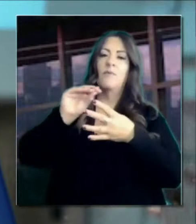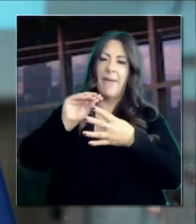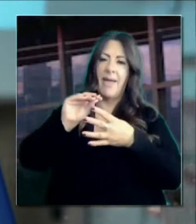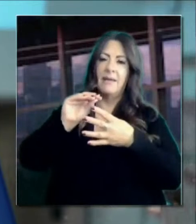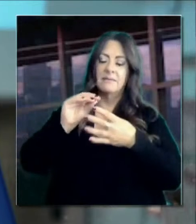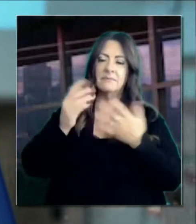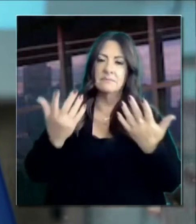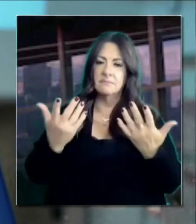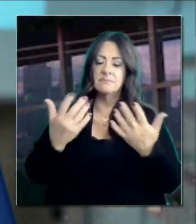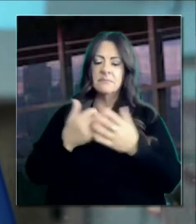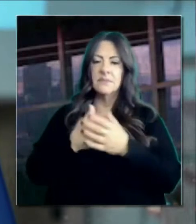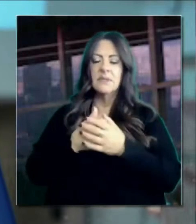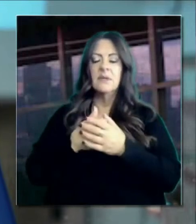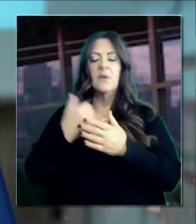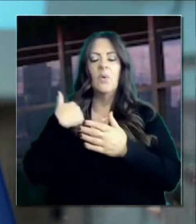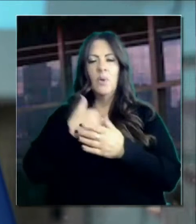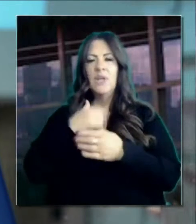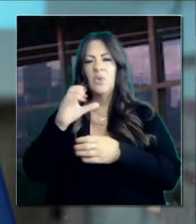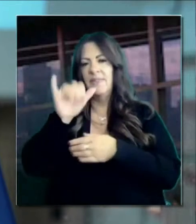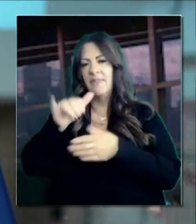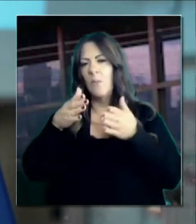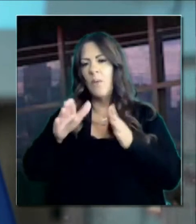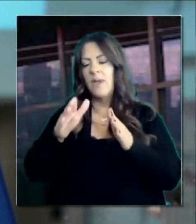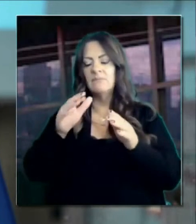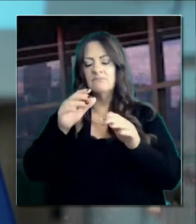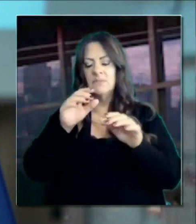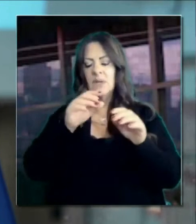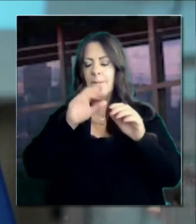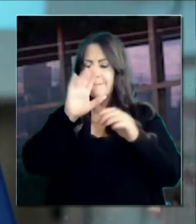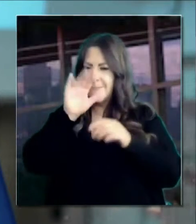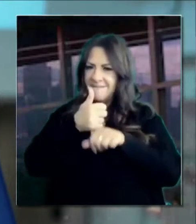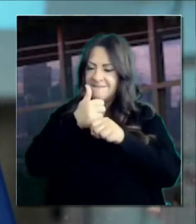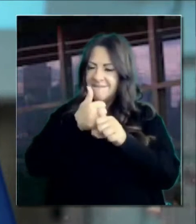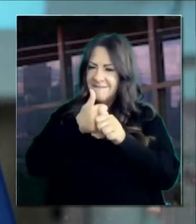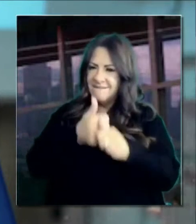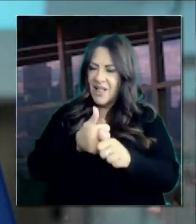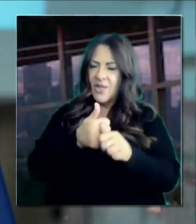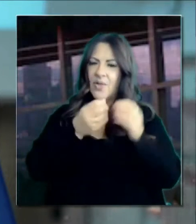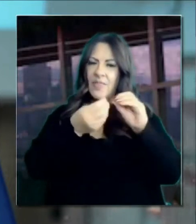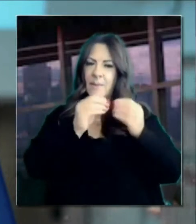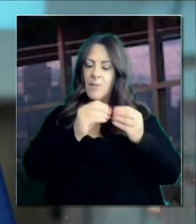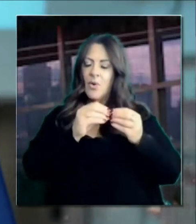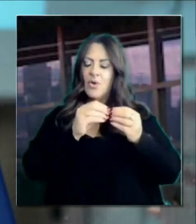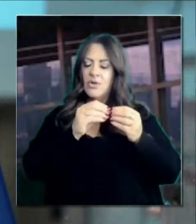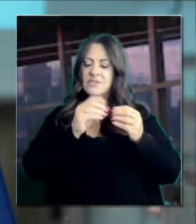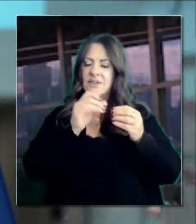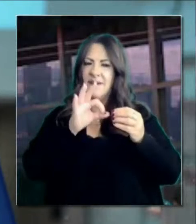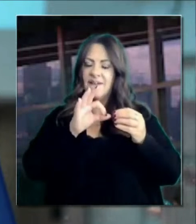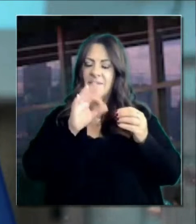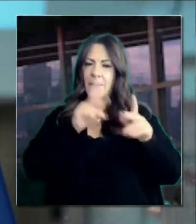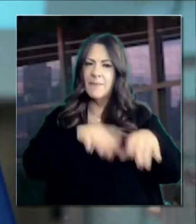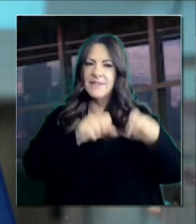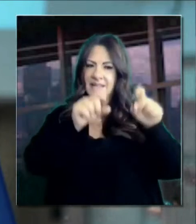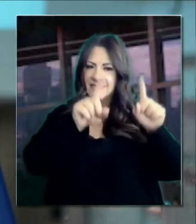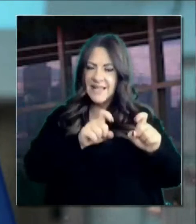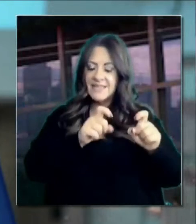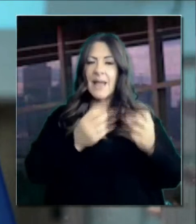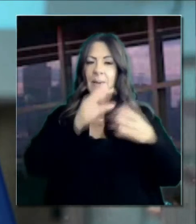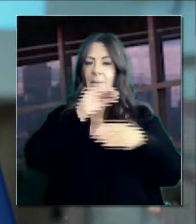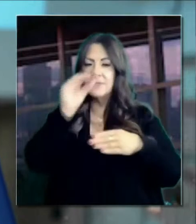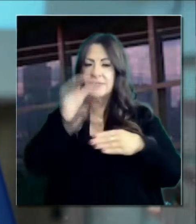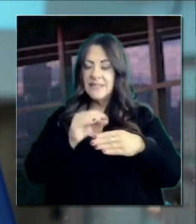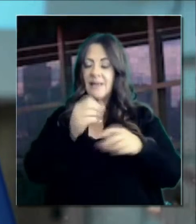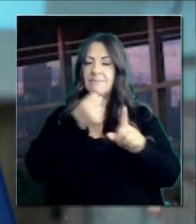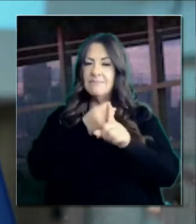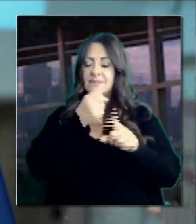to evaluate how a county can move forward with the relative reopening plan that's stipulated in the